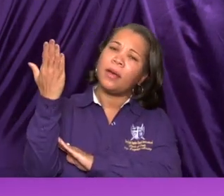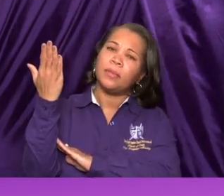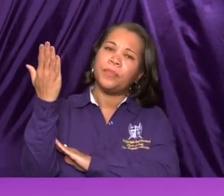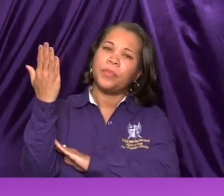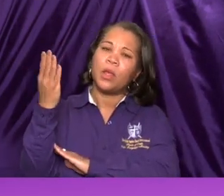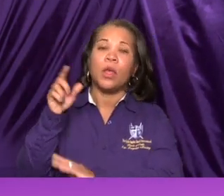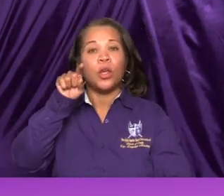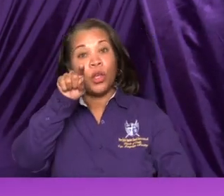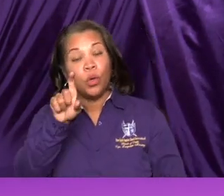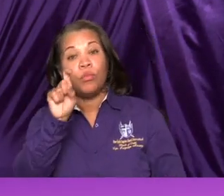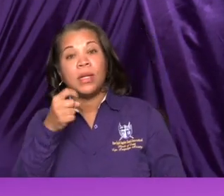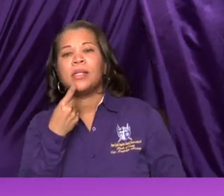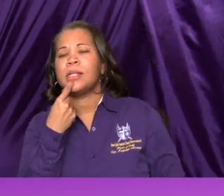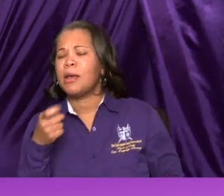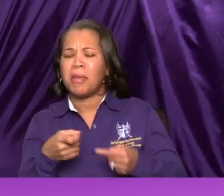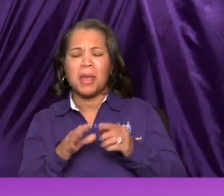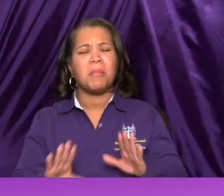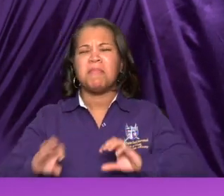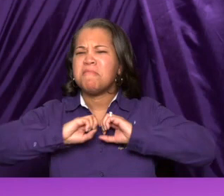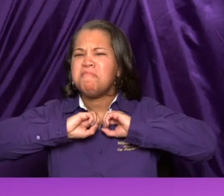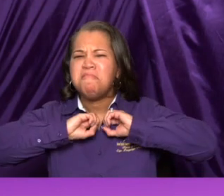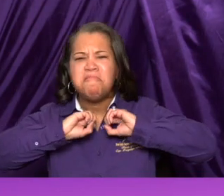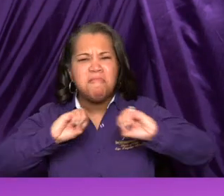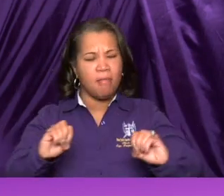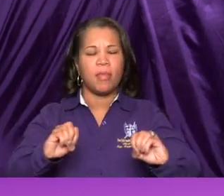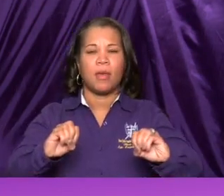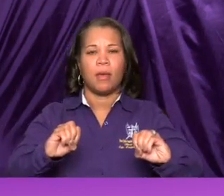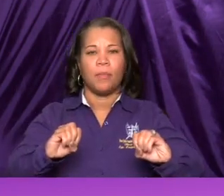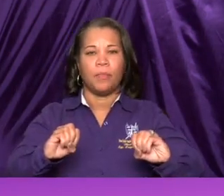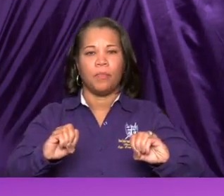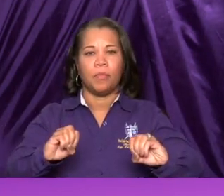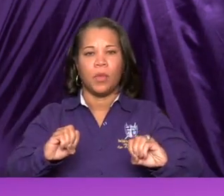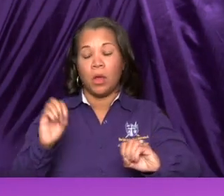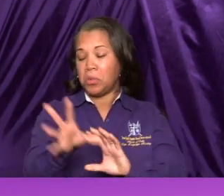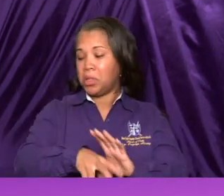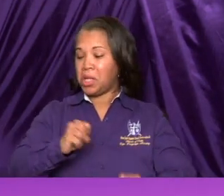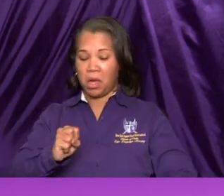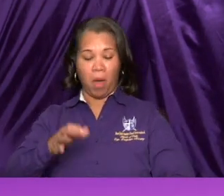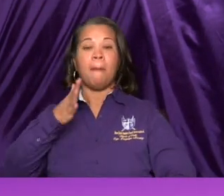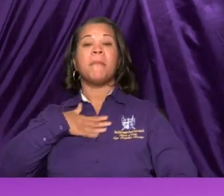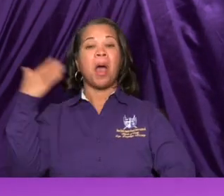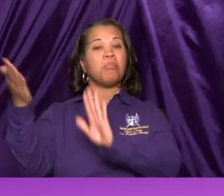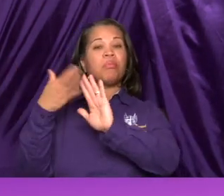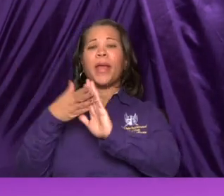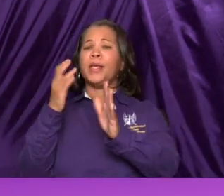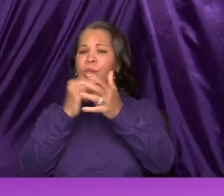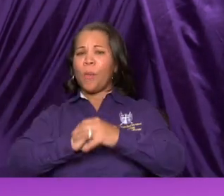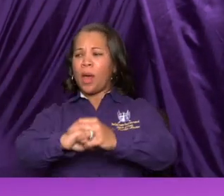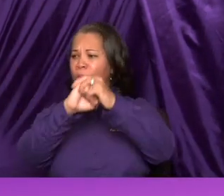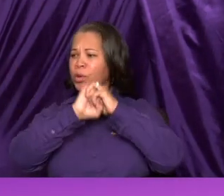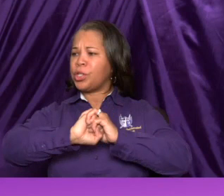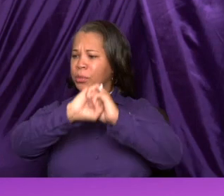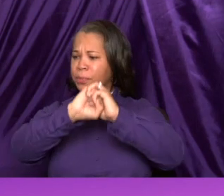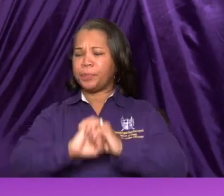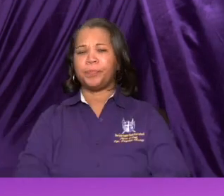You need to tell the enemy nothing would take away my praise or my worship.